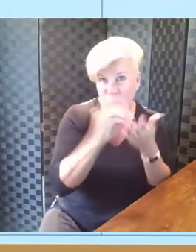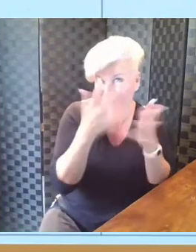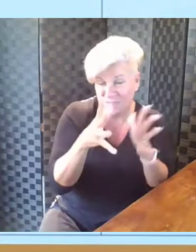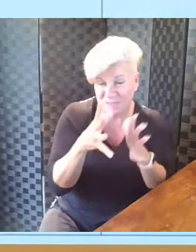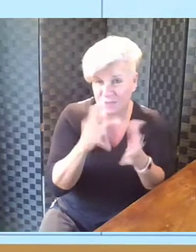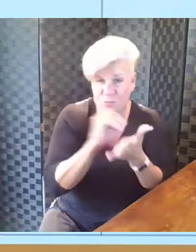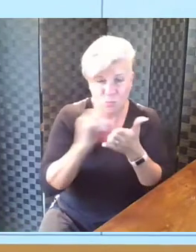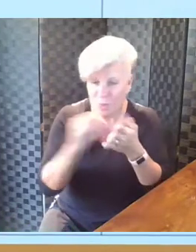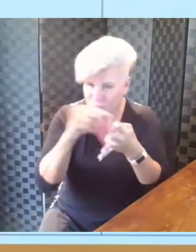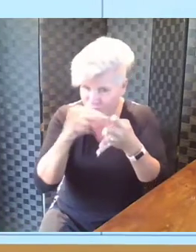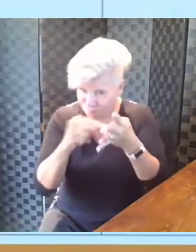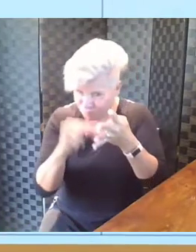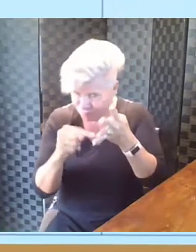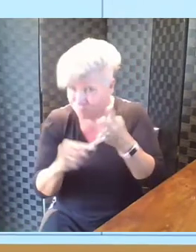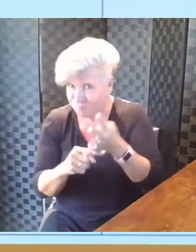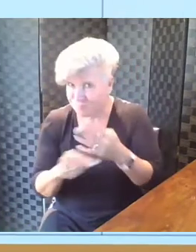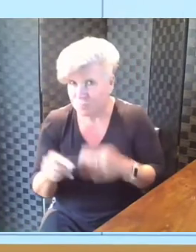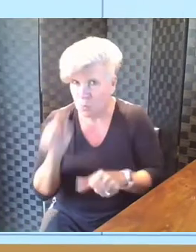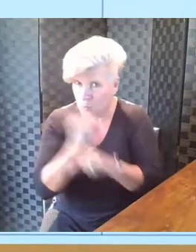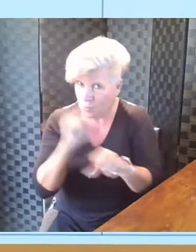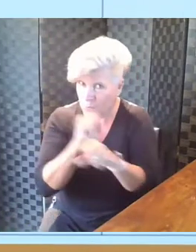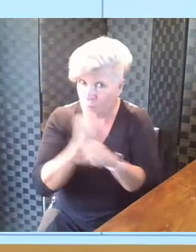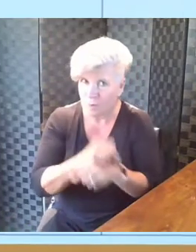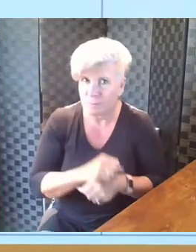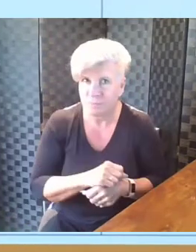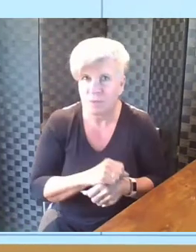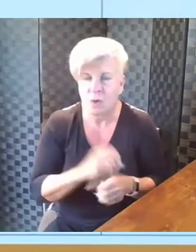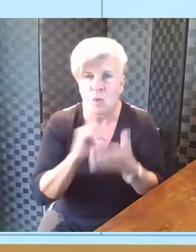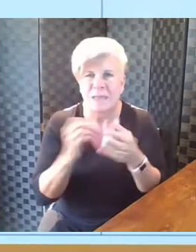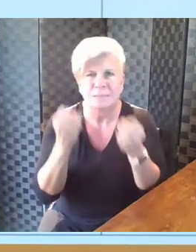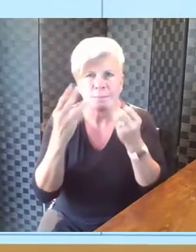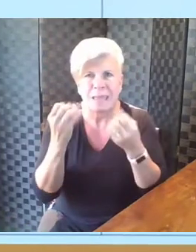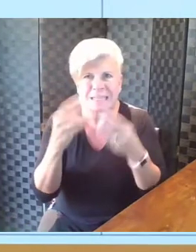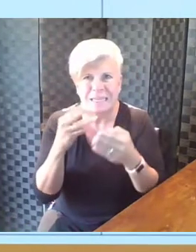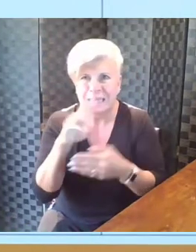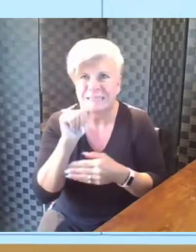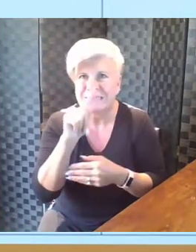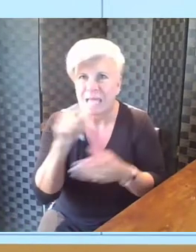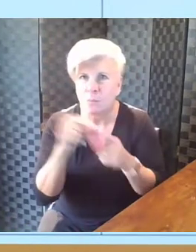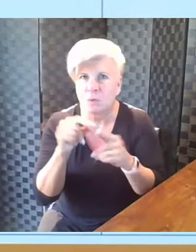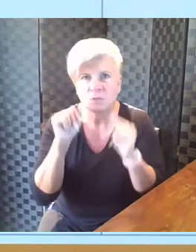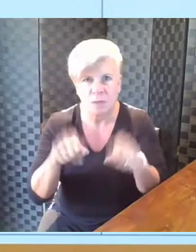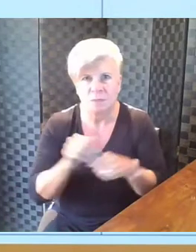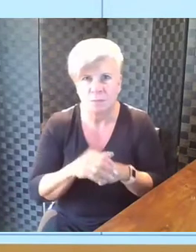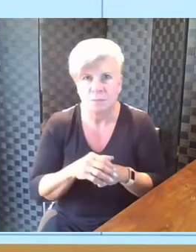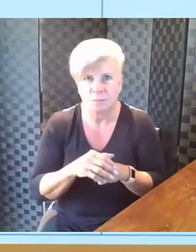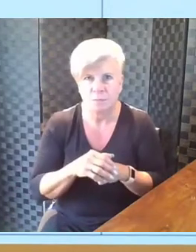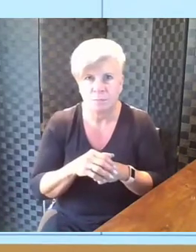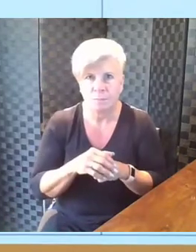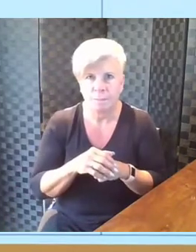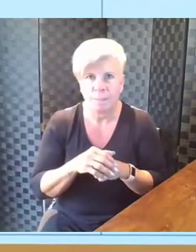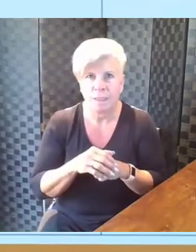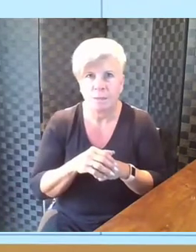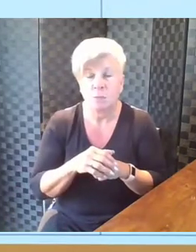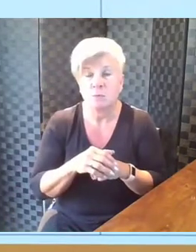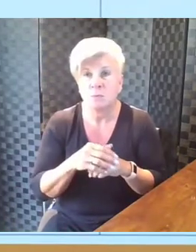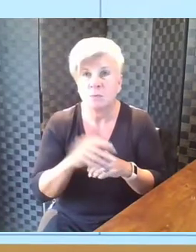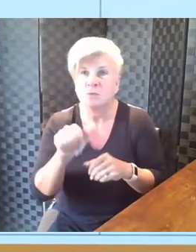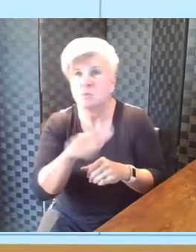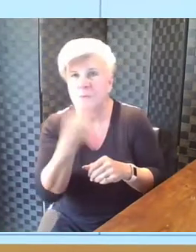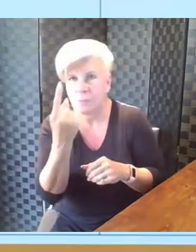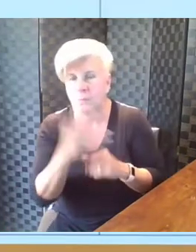work really hard, and I know you will too. Fill in that box with as many at words as you can. If you don't have time right now, we'll come back to it. I want to make sure we get through as many boxes